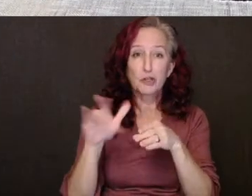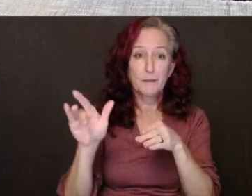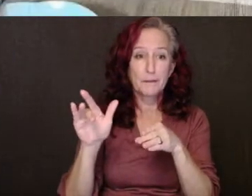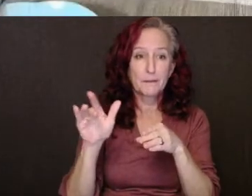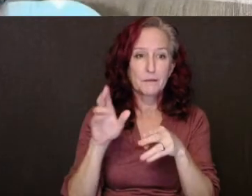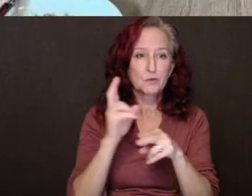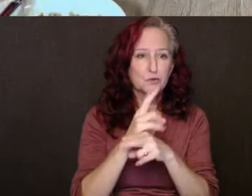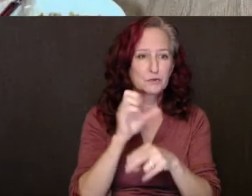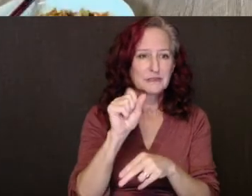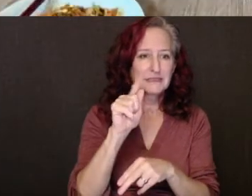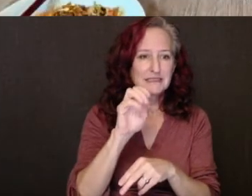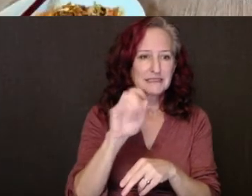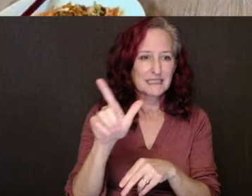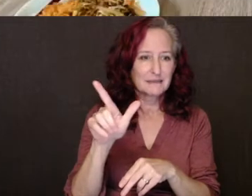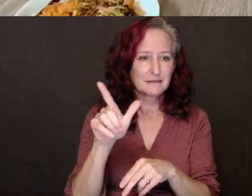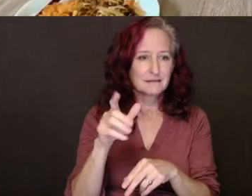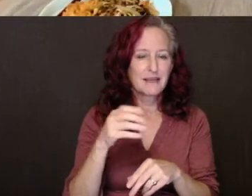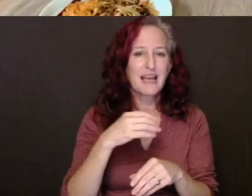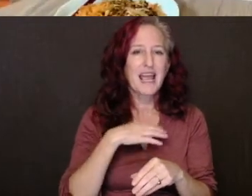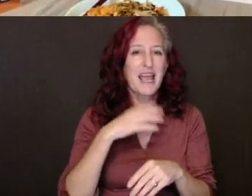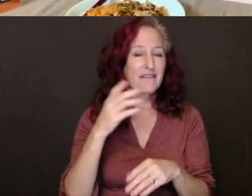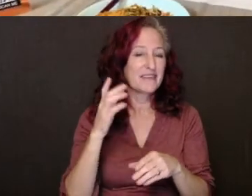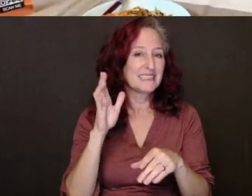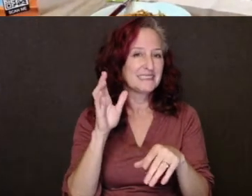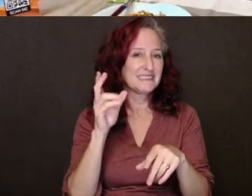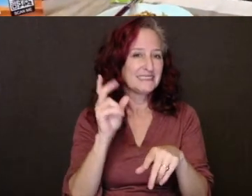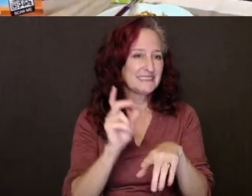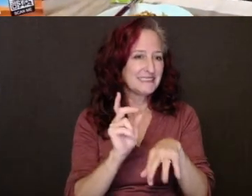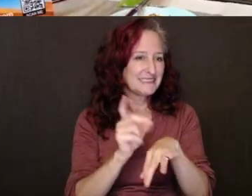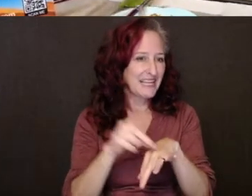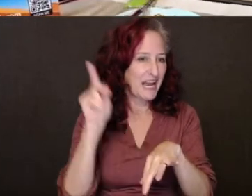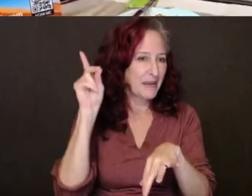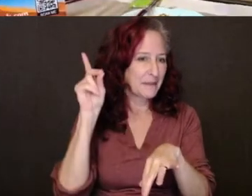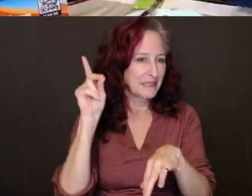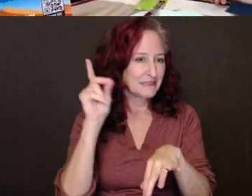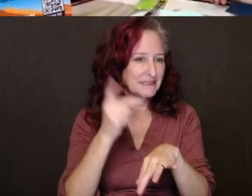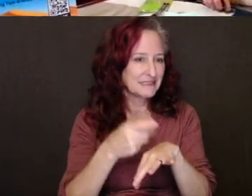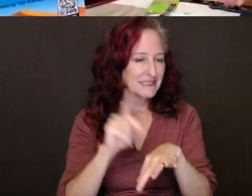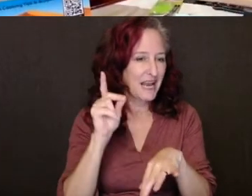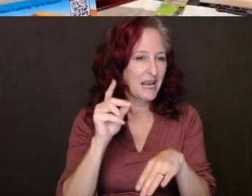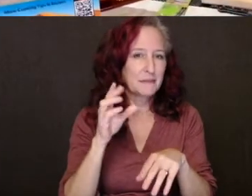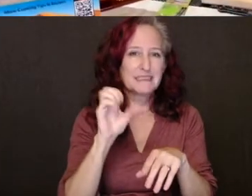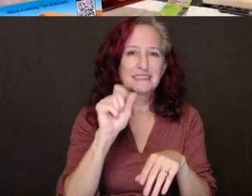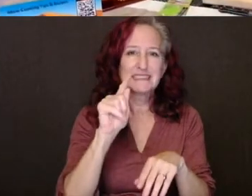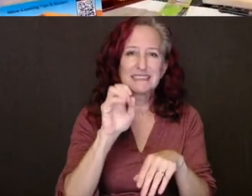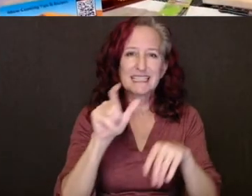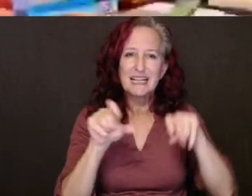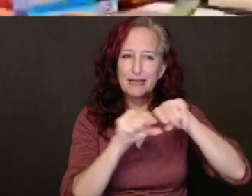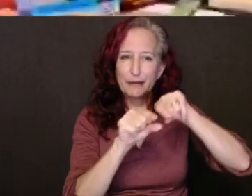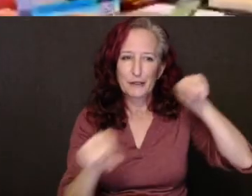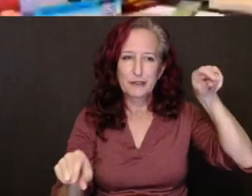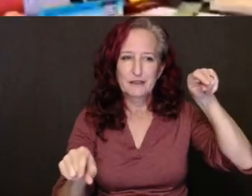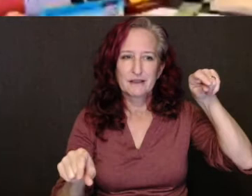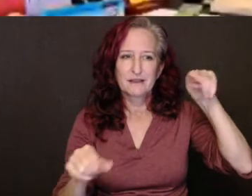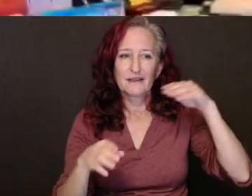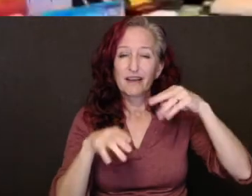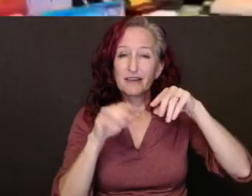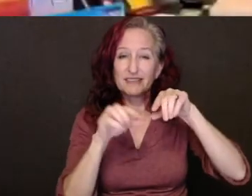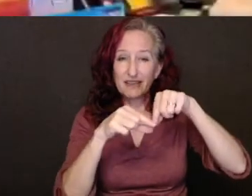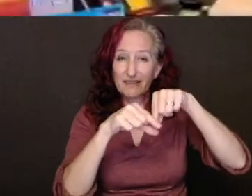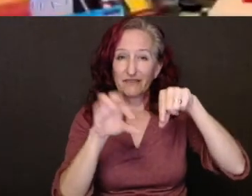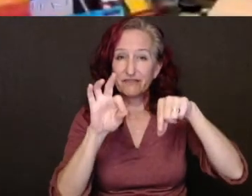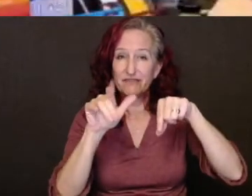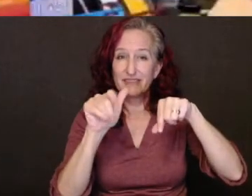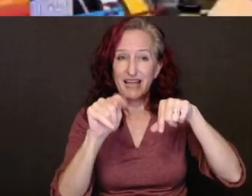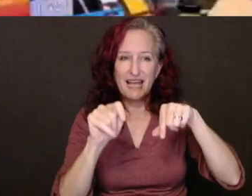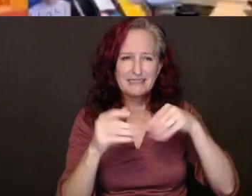So, how often do you sharpen your knives? We don't have to sharpen the knife that much. Basically, what you normally do is,